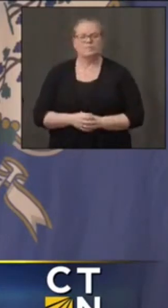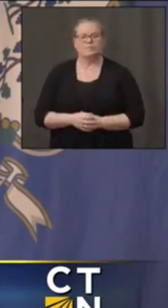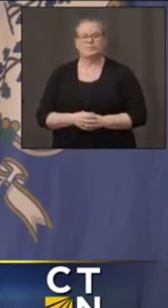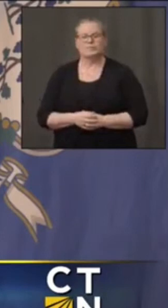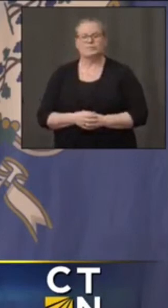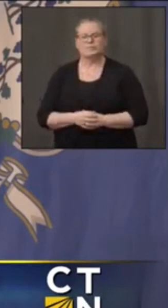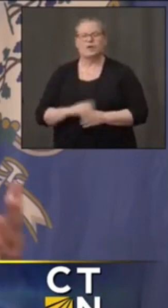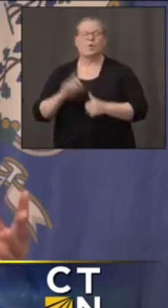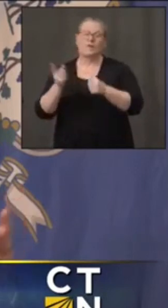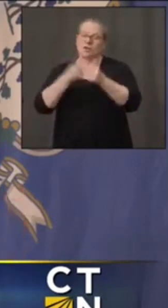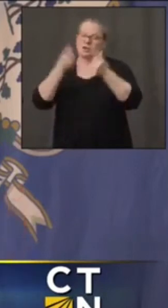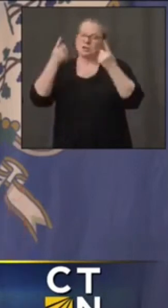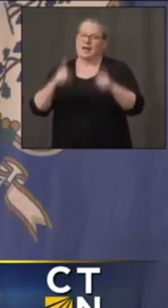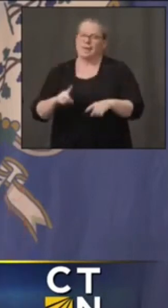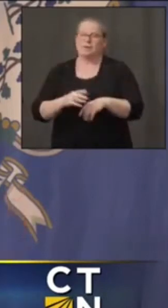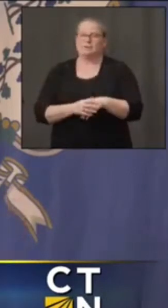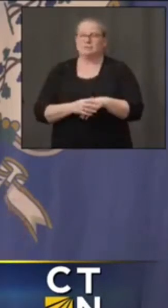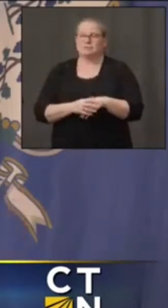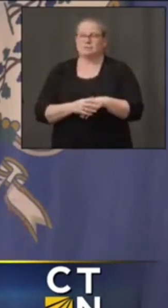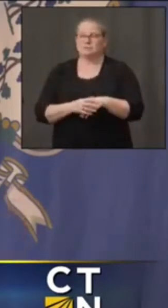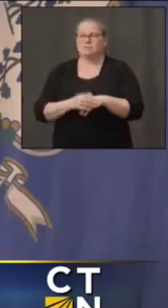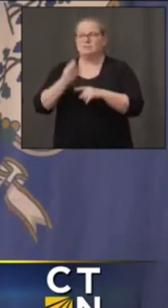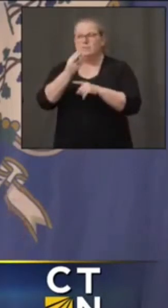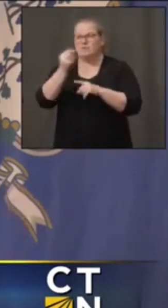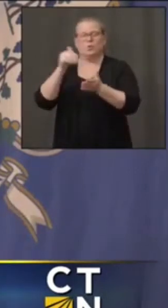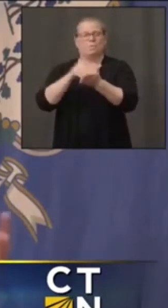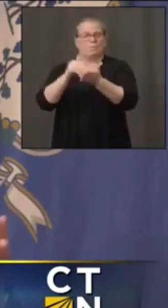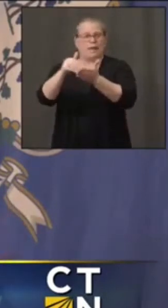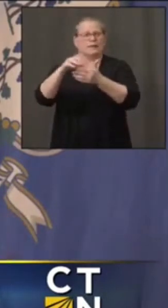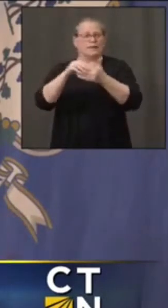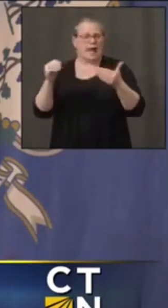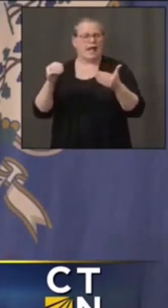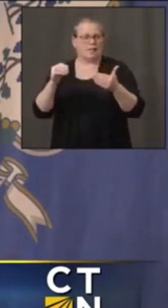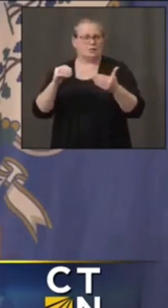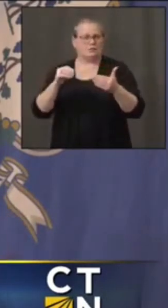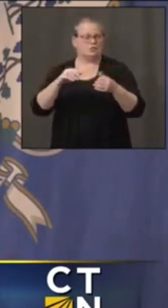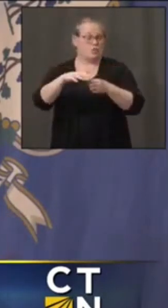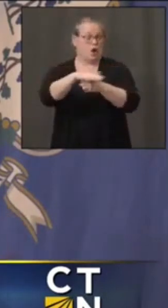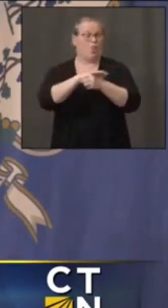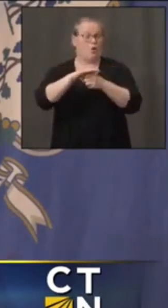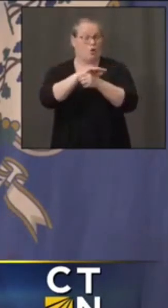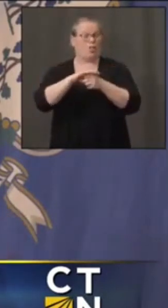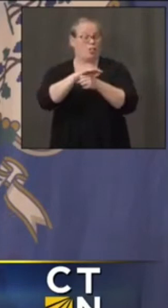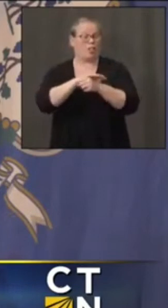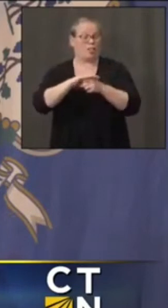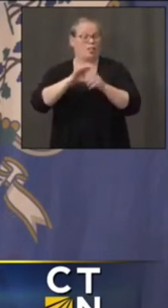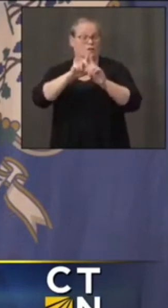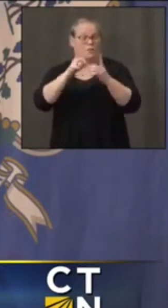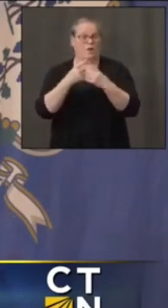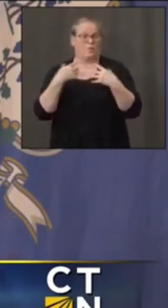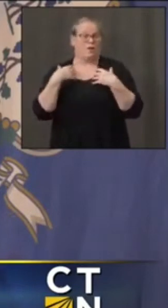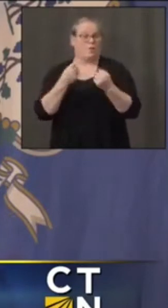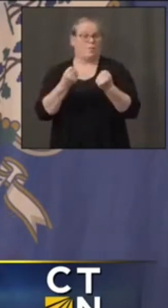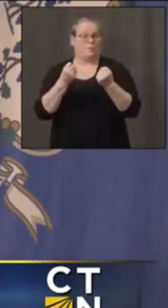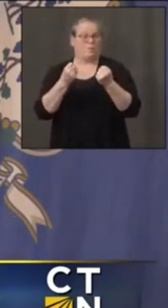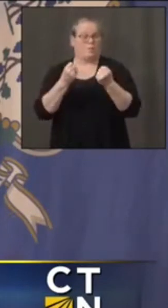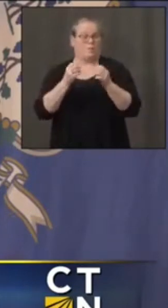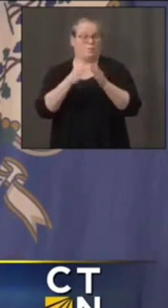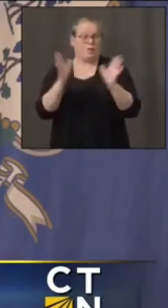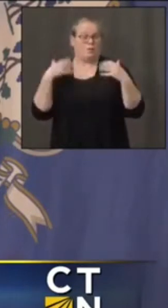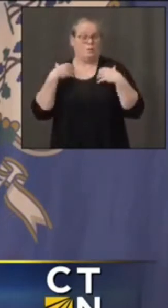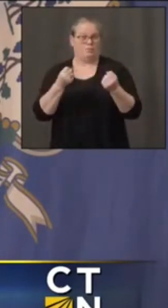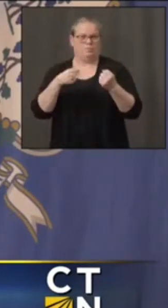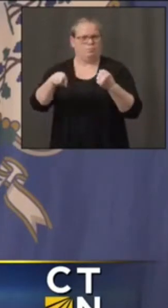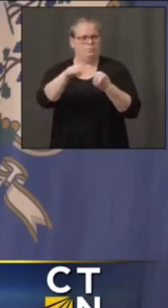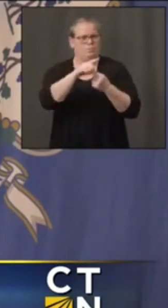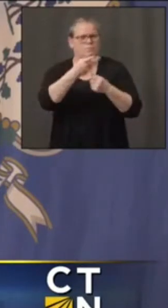$1 million out to our local departments of public health. I mean, these guys have been heroes. They're incredible. A lot of us weren't quite sure what they did a year ago. We sure